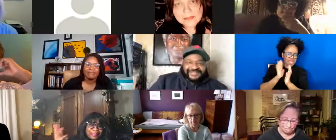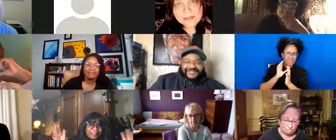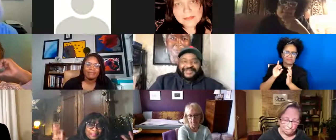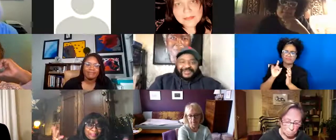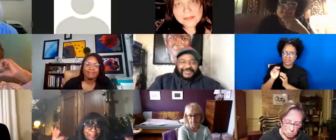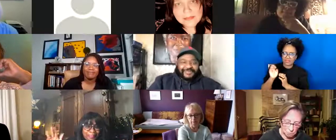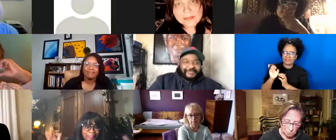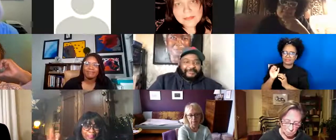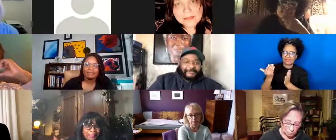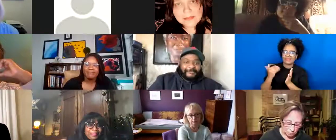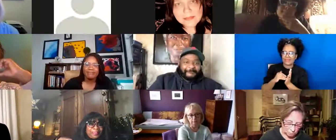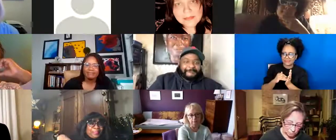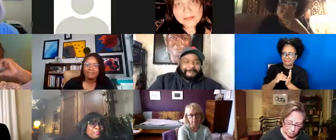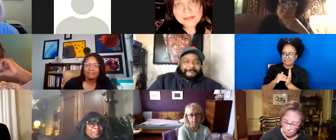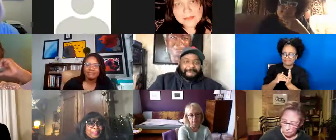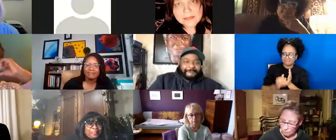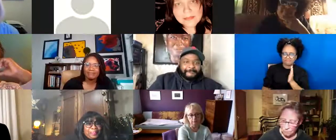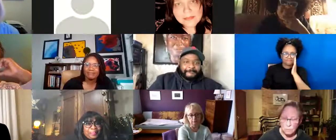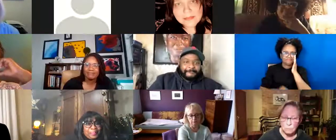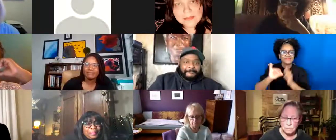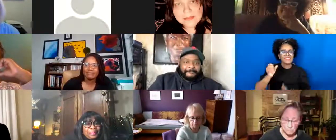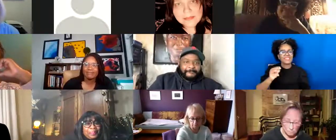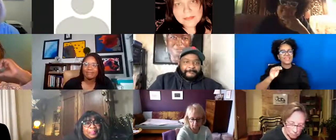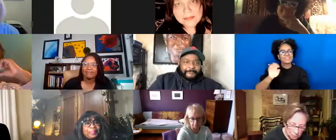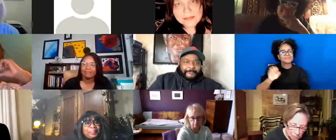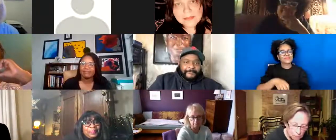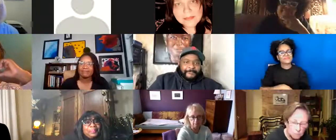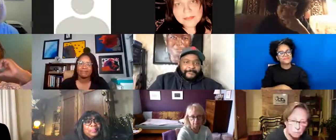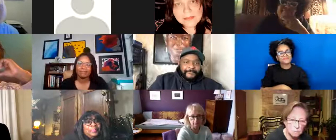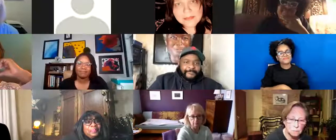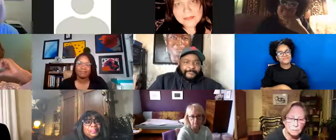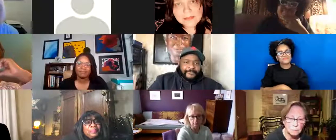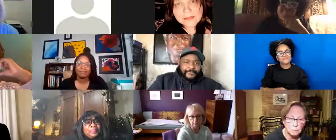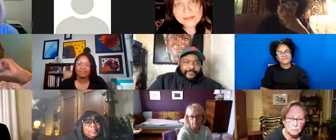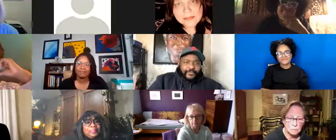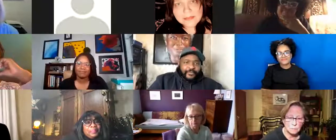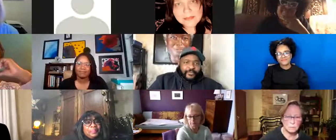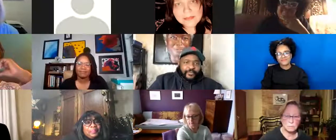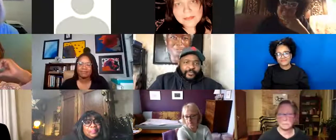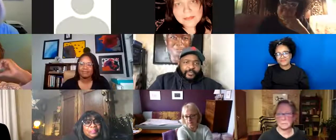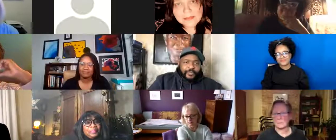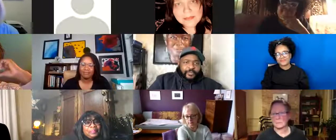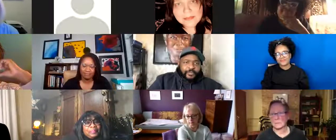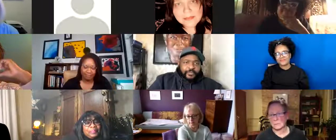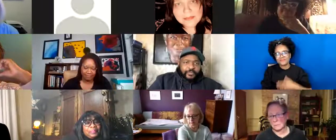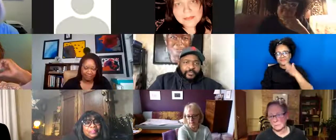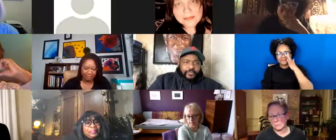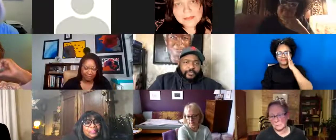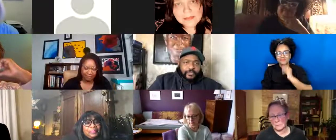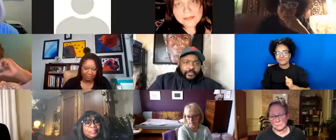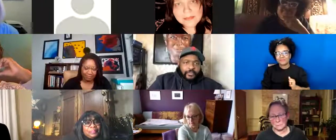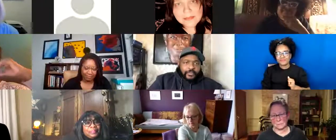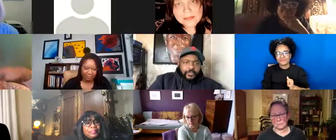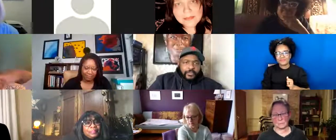Jasmine, thank you. Dear Granddaddy, I think of myself sitting in your green leather chair with the plastic getting stuck to